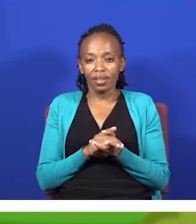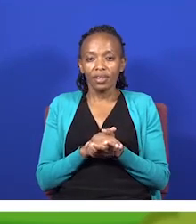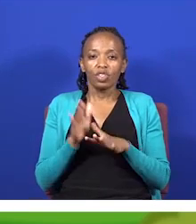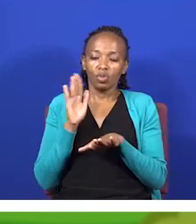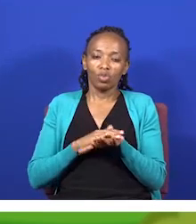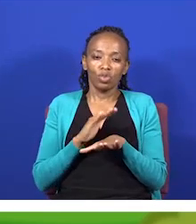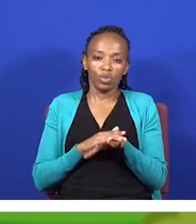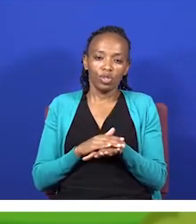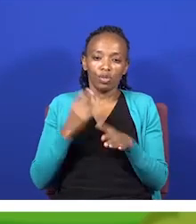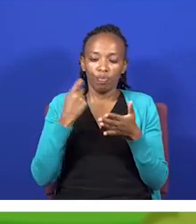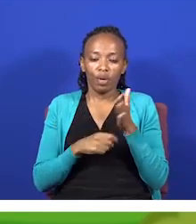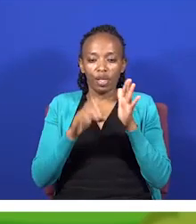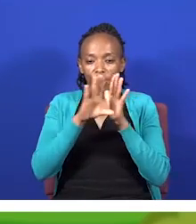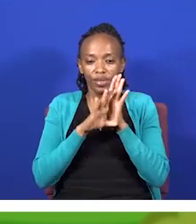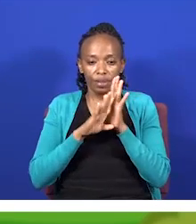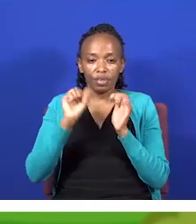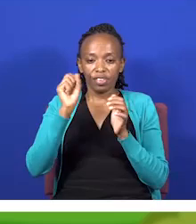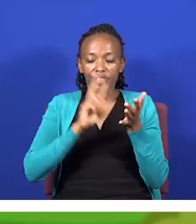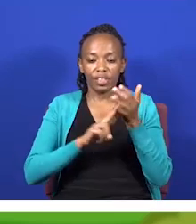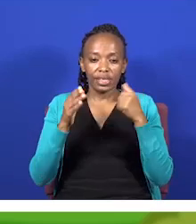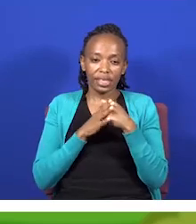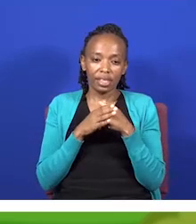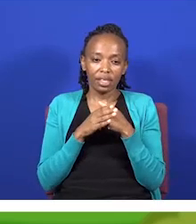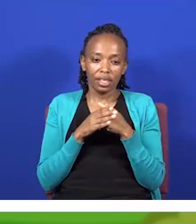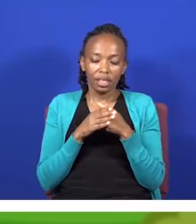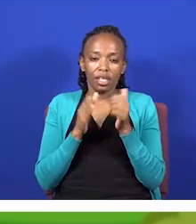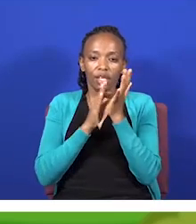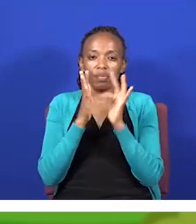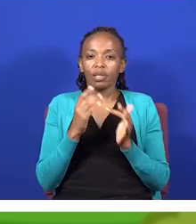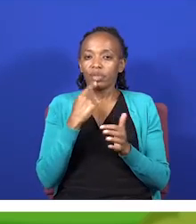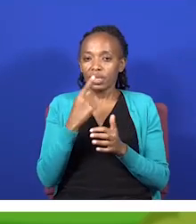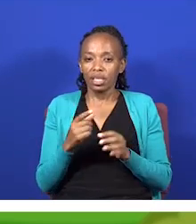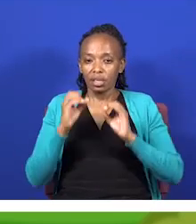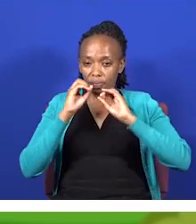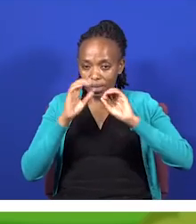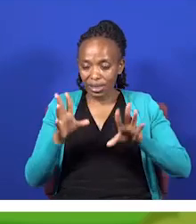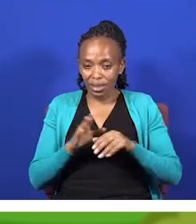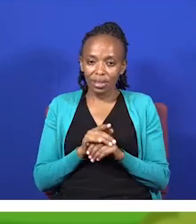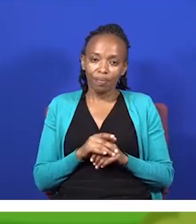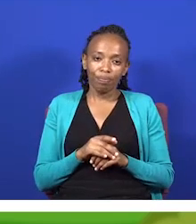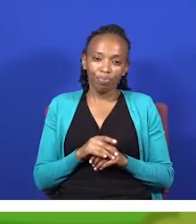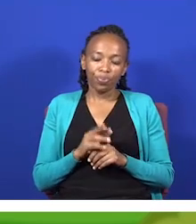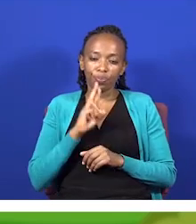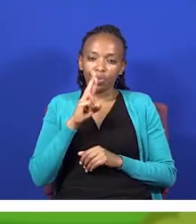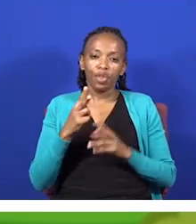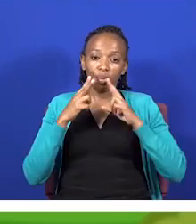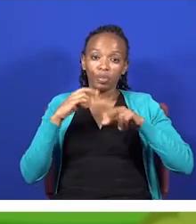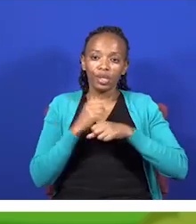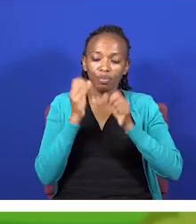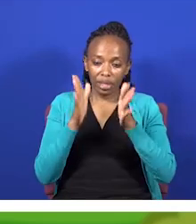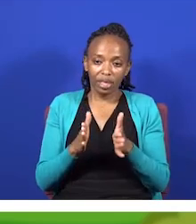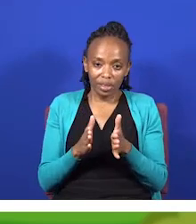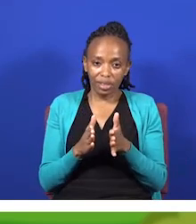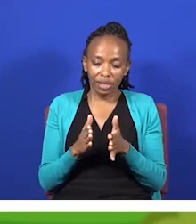Good. Matthew chapter 5, verse 9. The Bible says, "Blessed are the